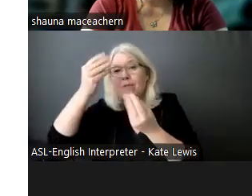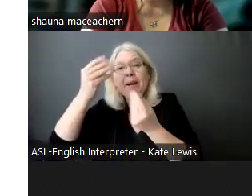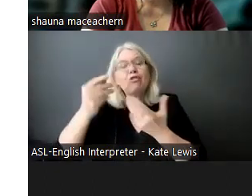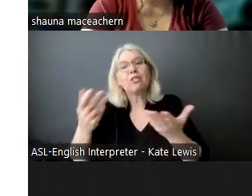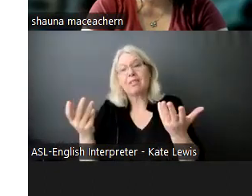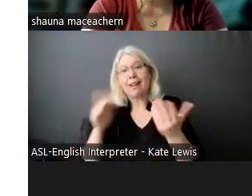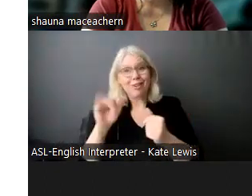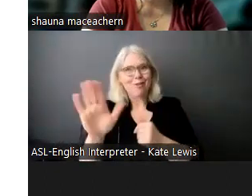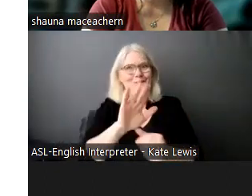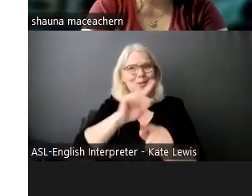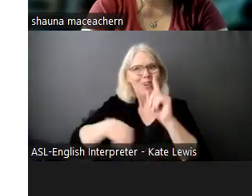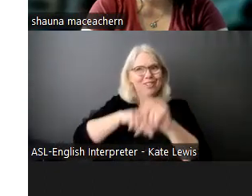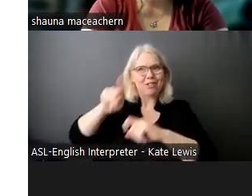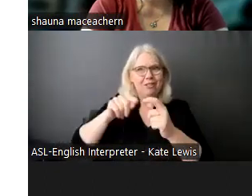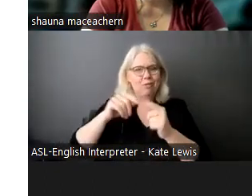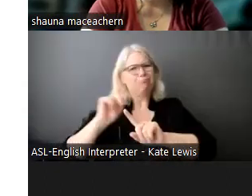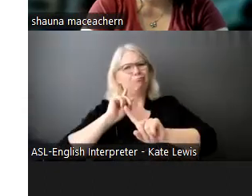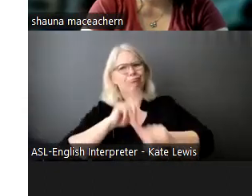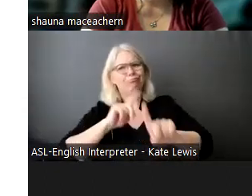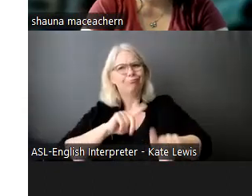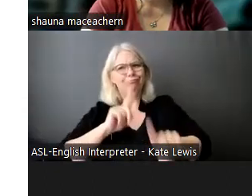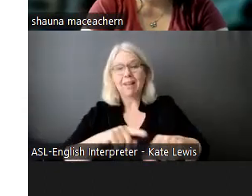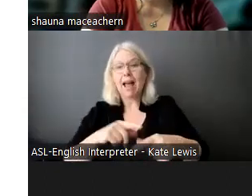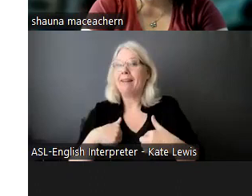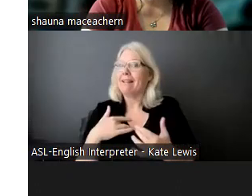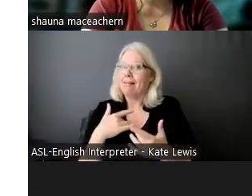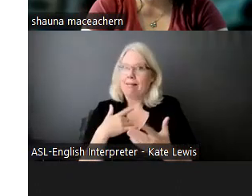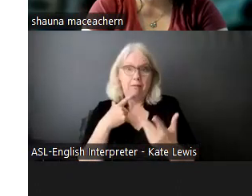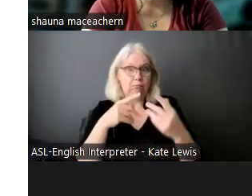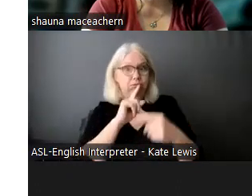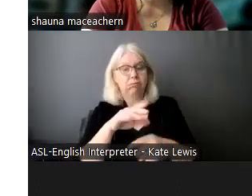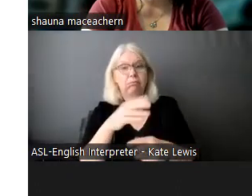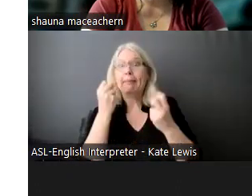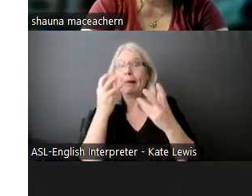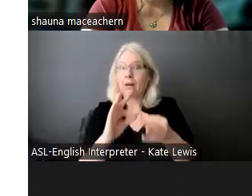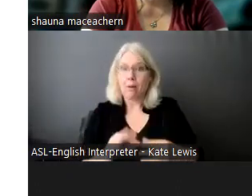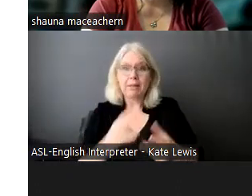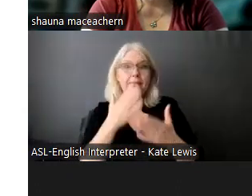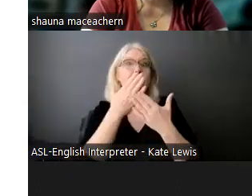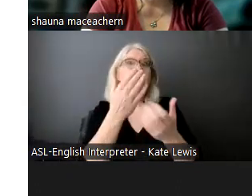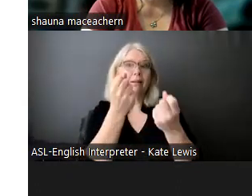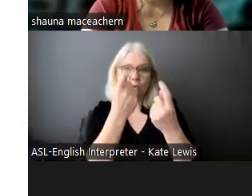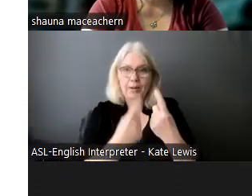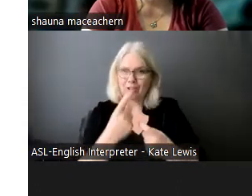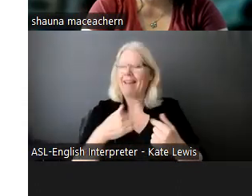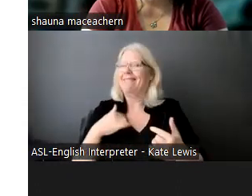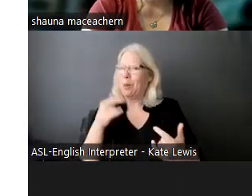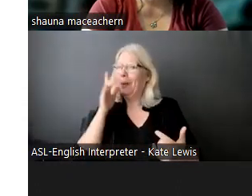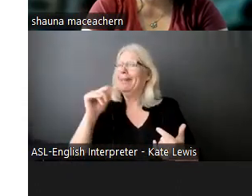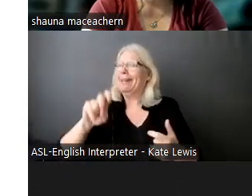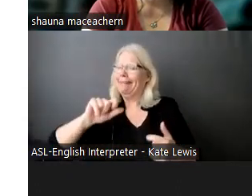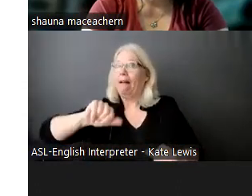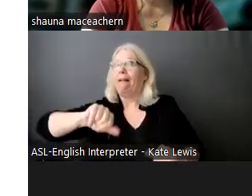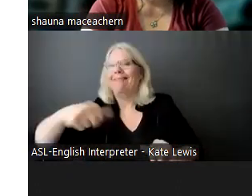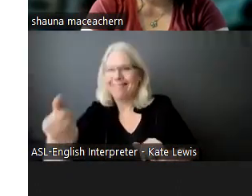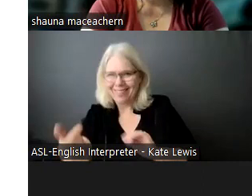probably guarantee you there will be another session needed, as we've had so many great comments, questions, and feedback from our participants